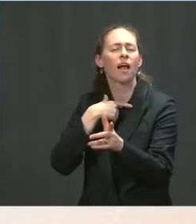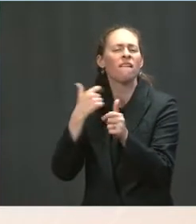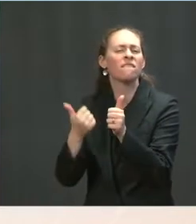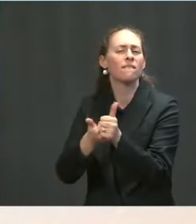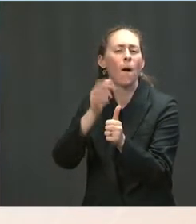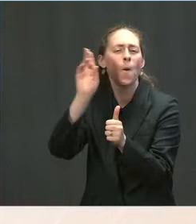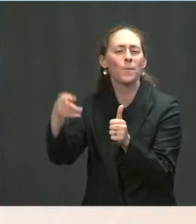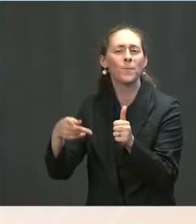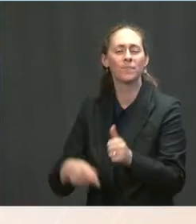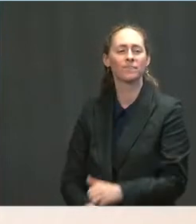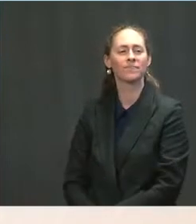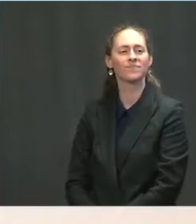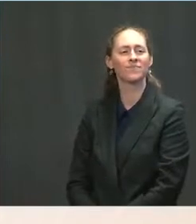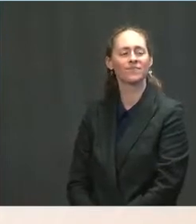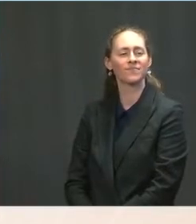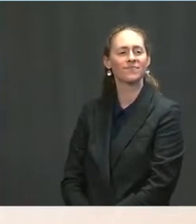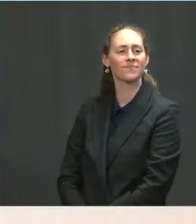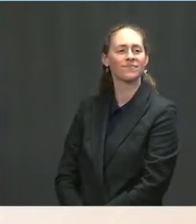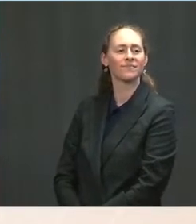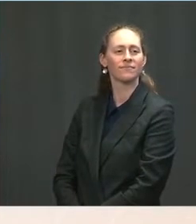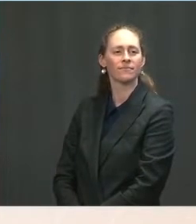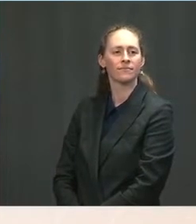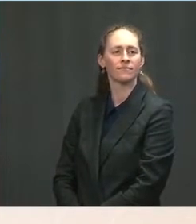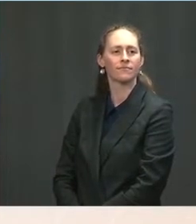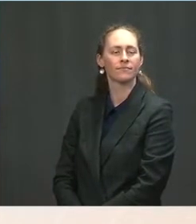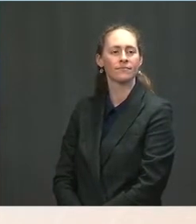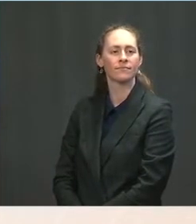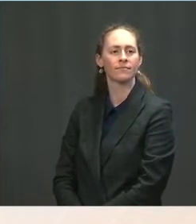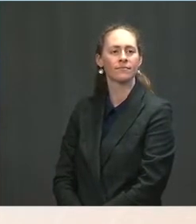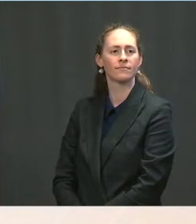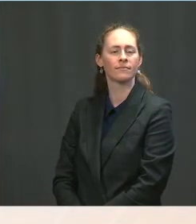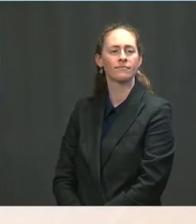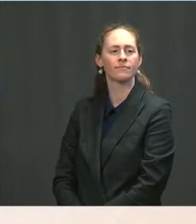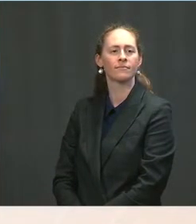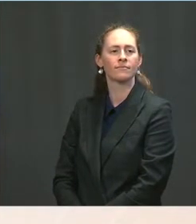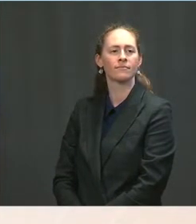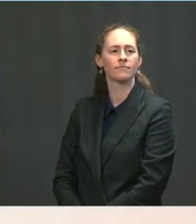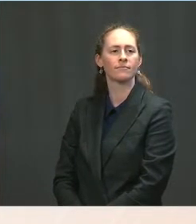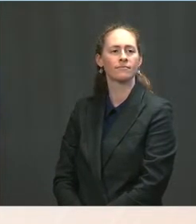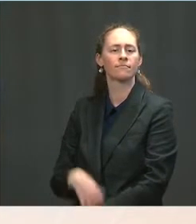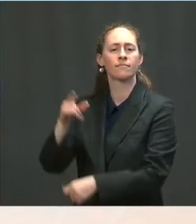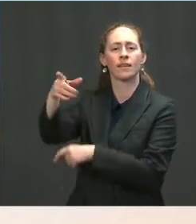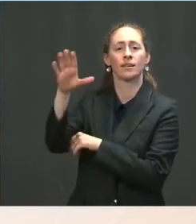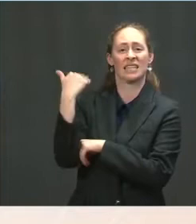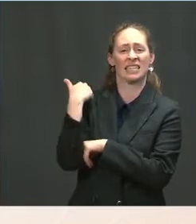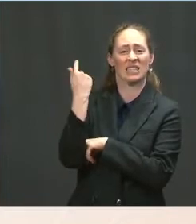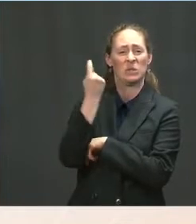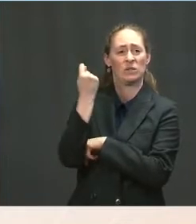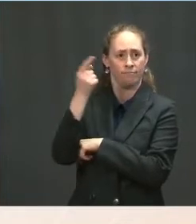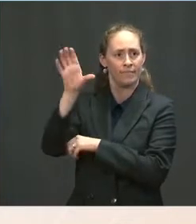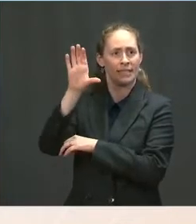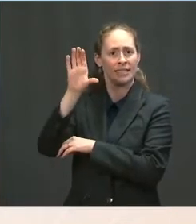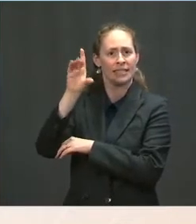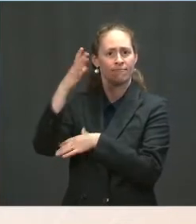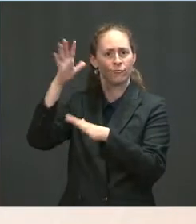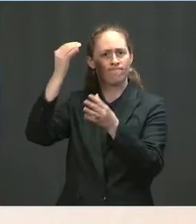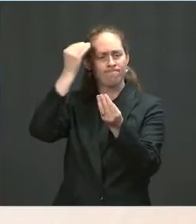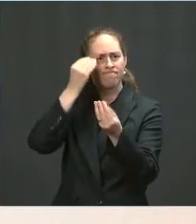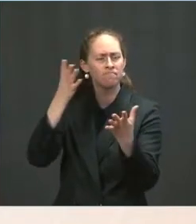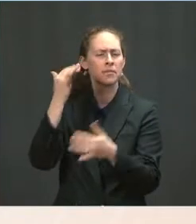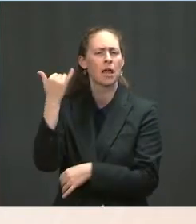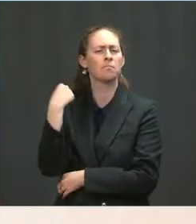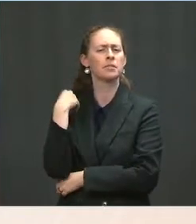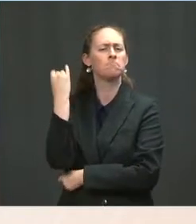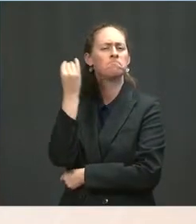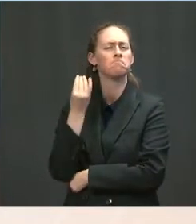CDC's data that was released on Tuesday. I think the question is, why doesn't that guidance match the internal